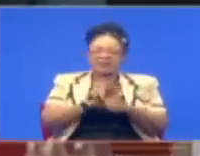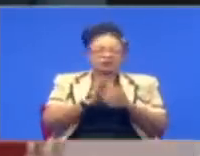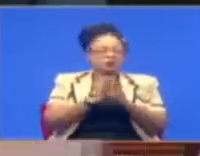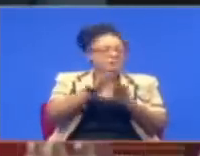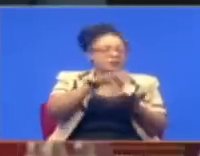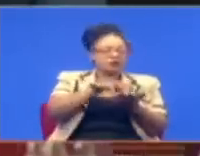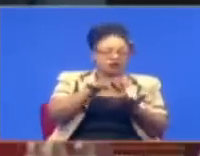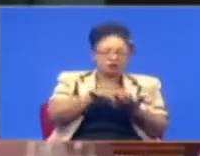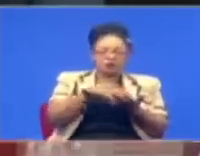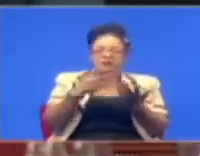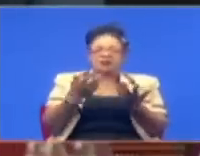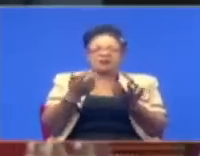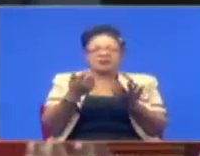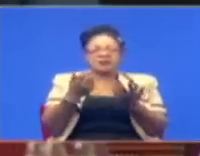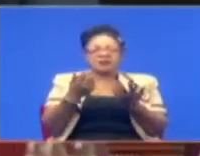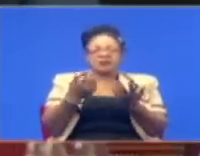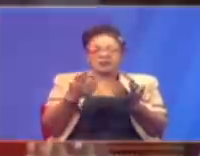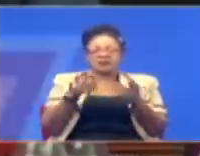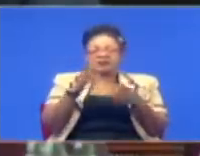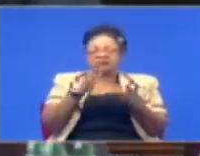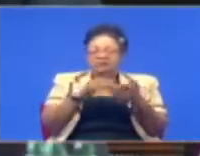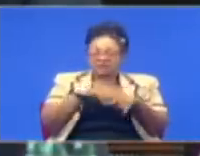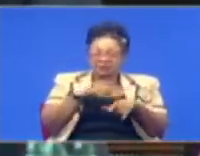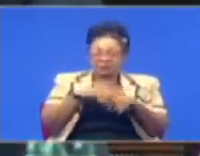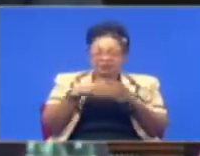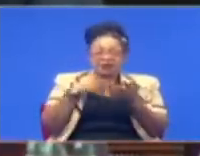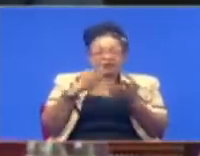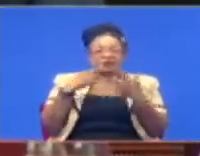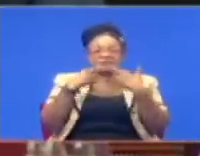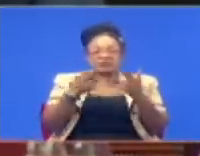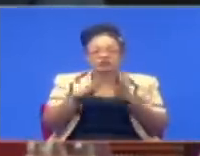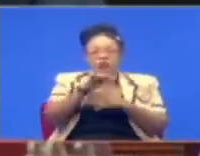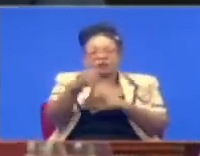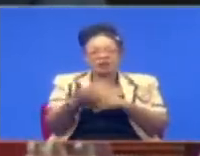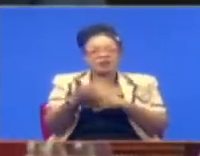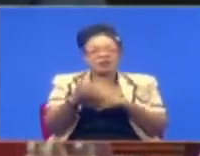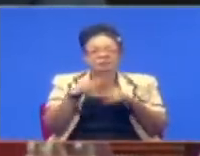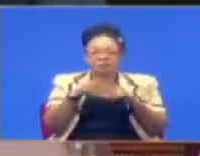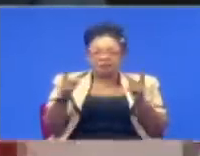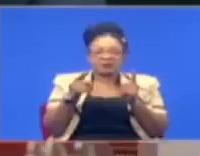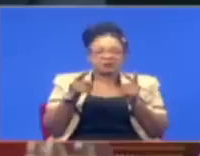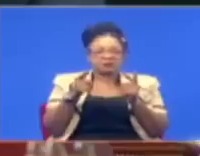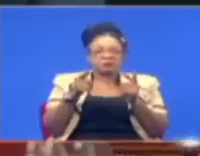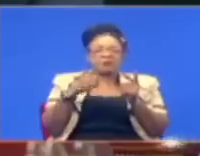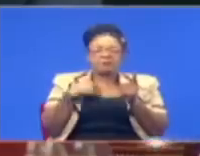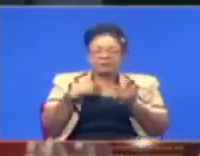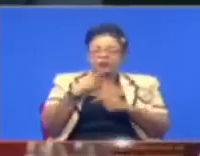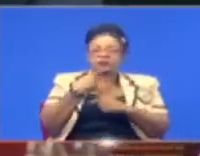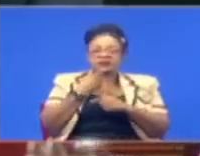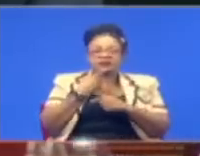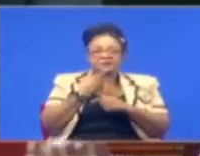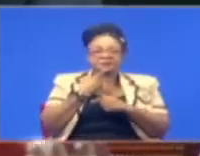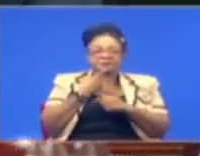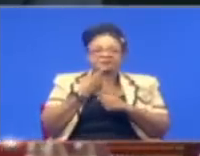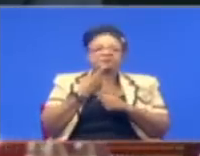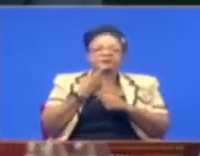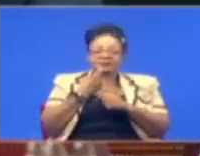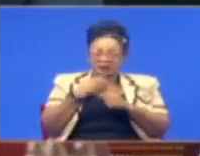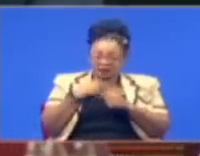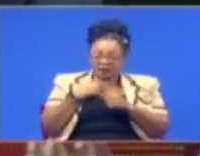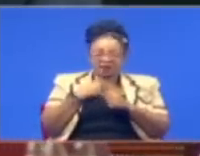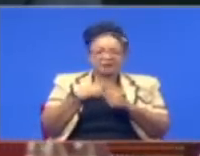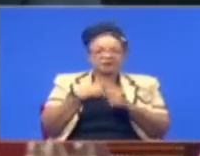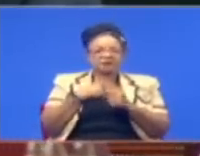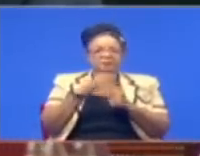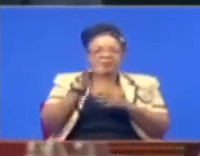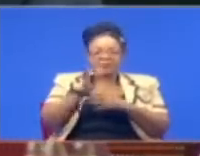positions, much as they may end up with the result or the other. I would say, I need hands on deck.